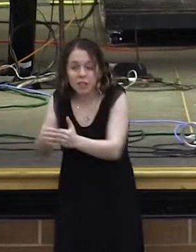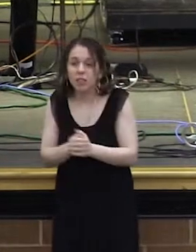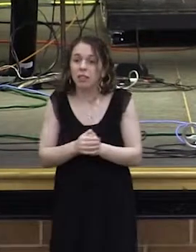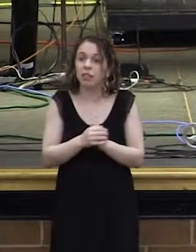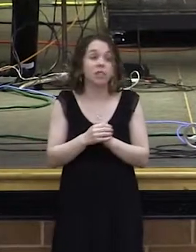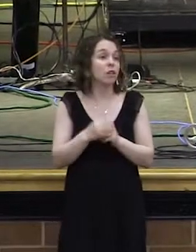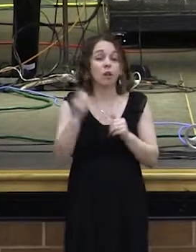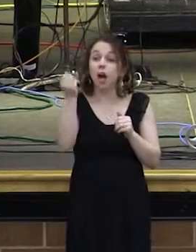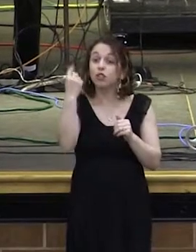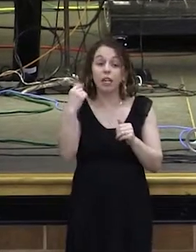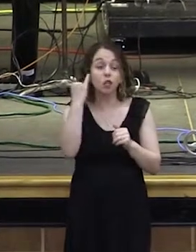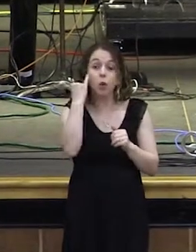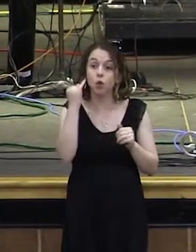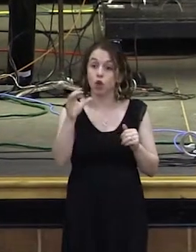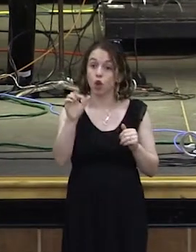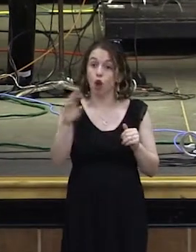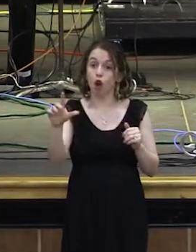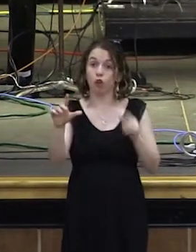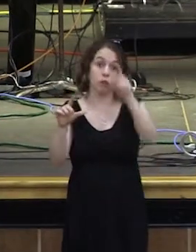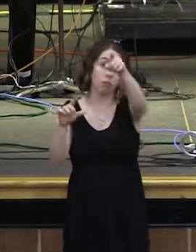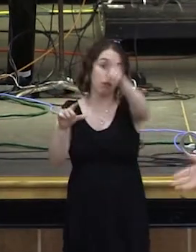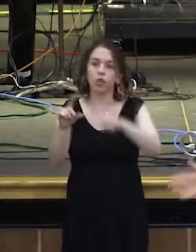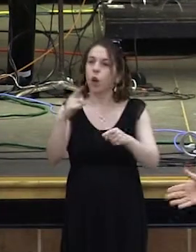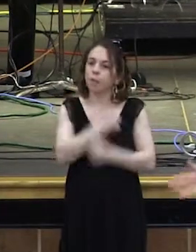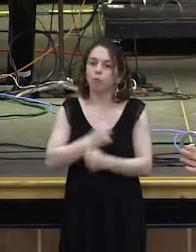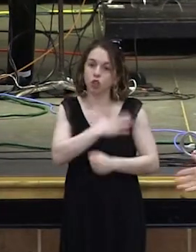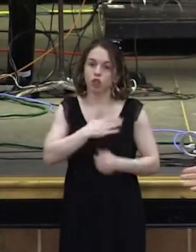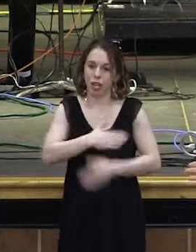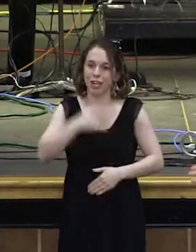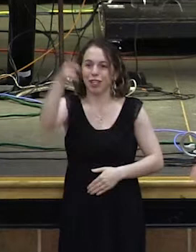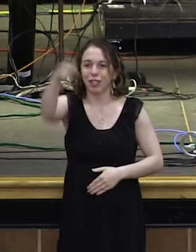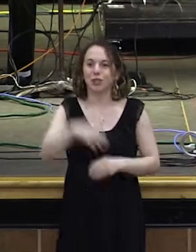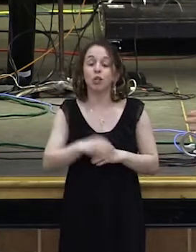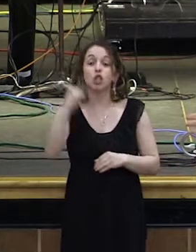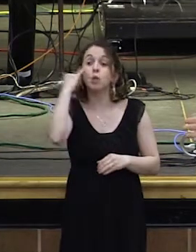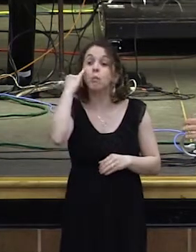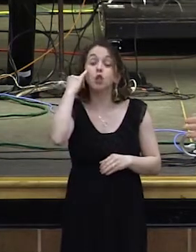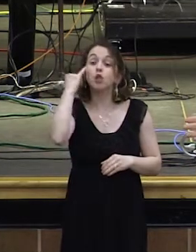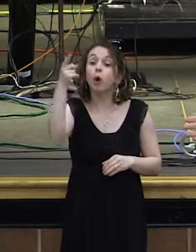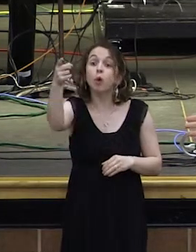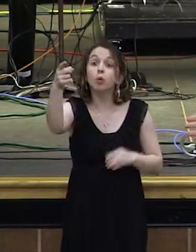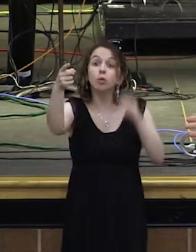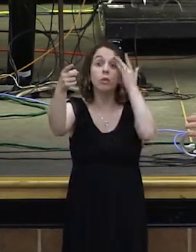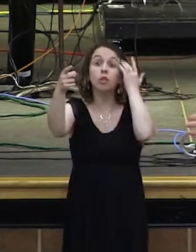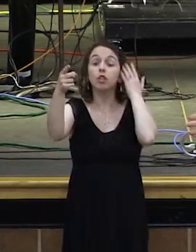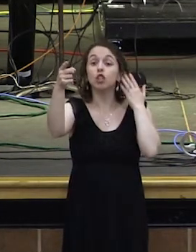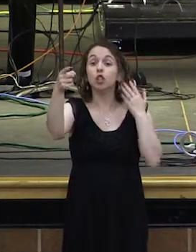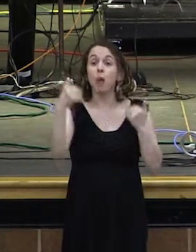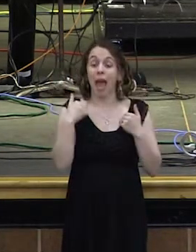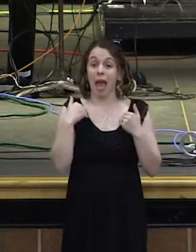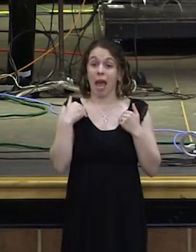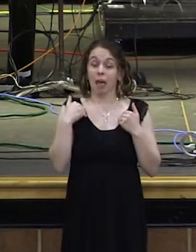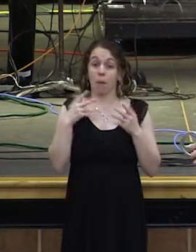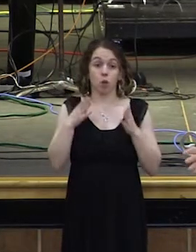way if there was somebody on that stage with you that was willful in sin we would not have them worshiping would we we